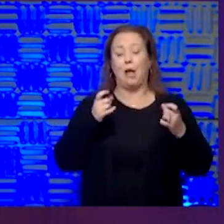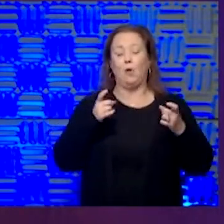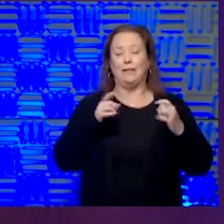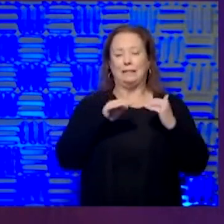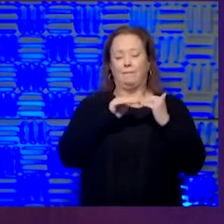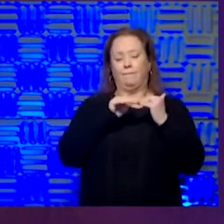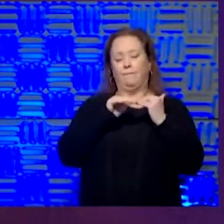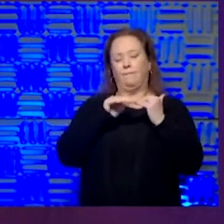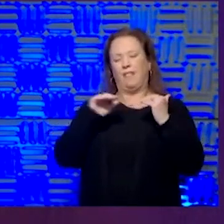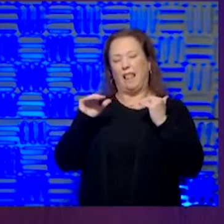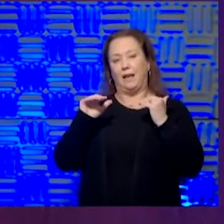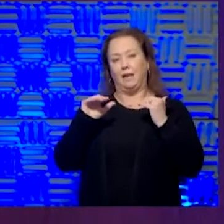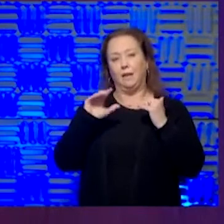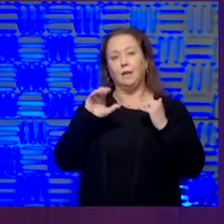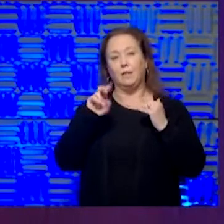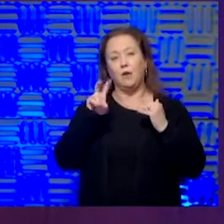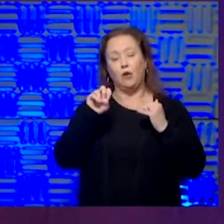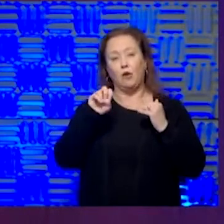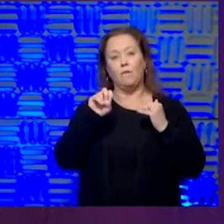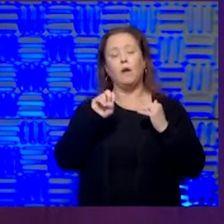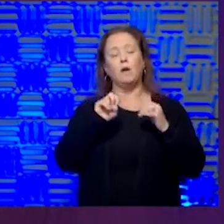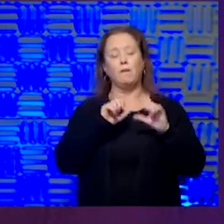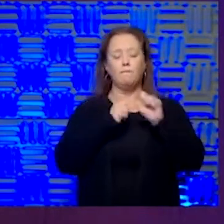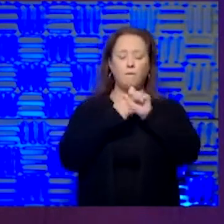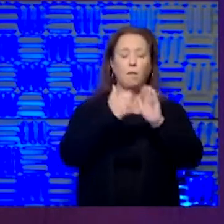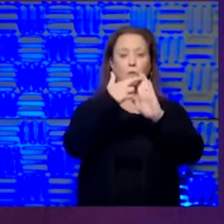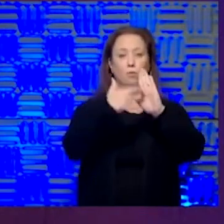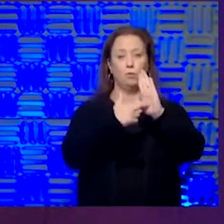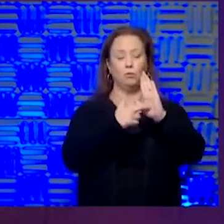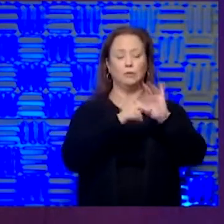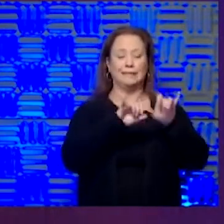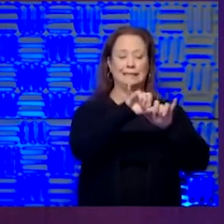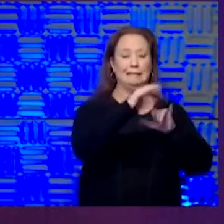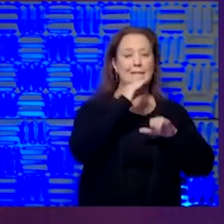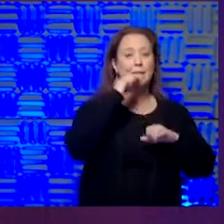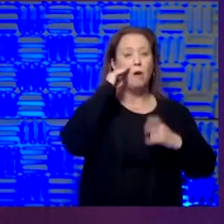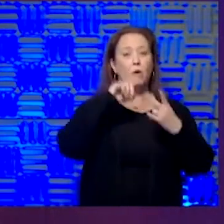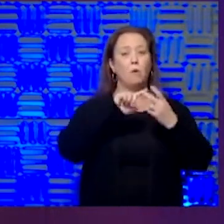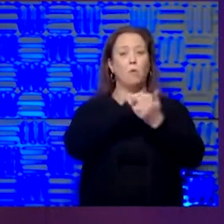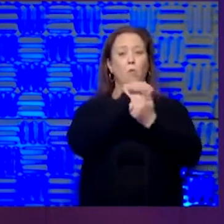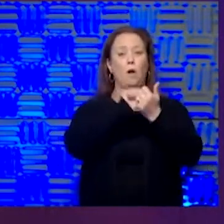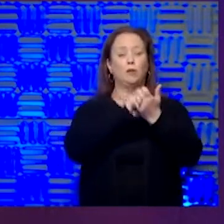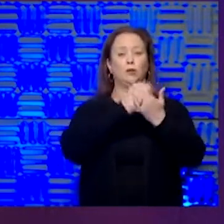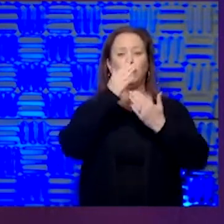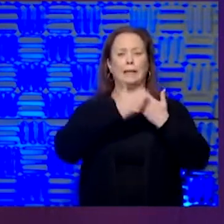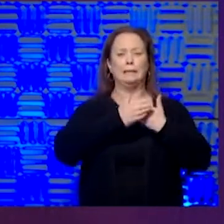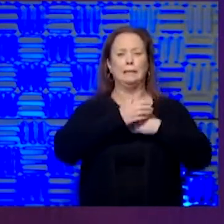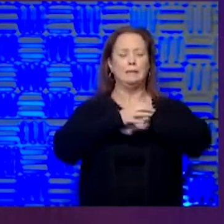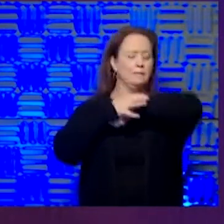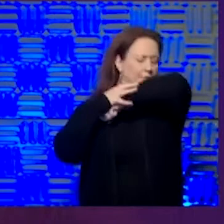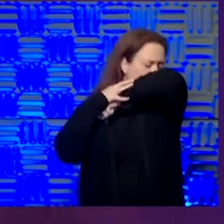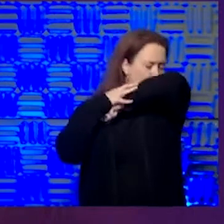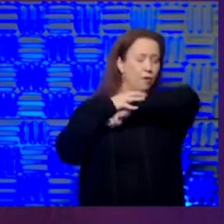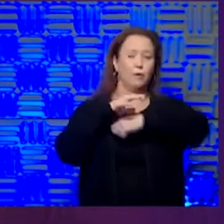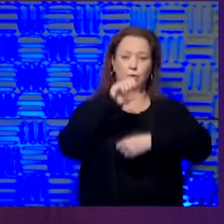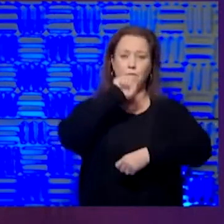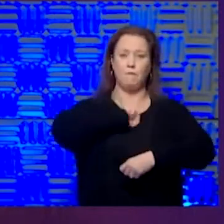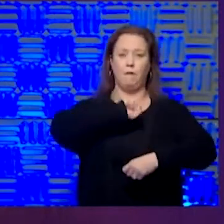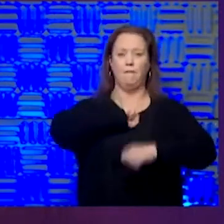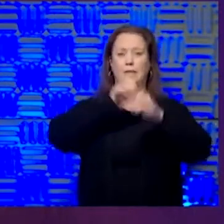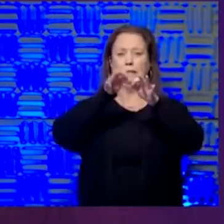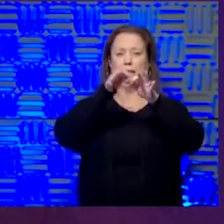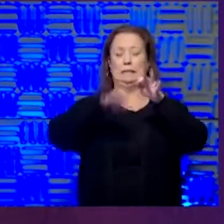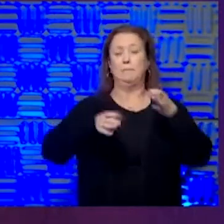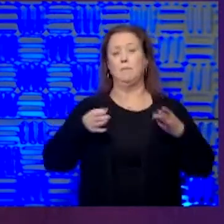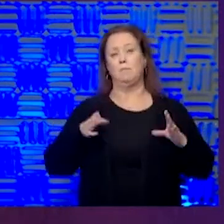flattening the curve, is following the shelter in place, wash your hands, cover your cough. All of those are the simple ways